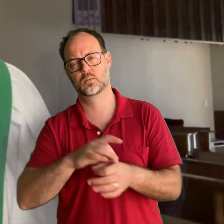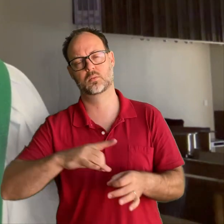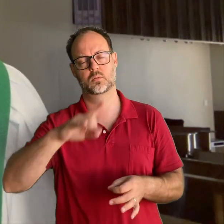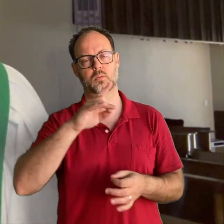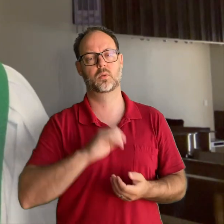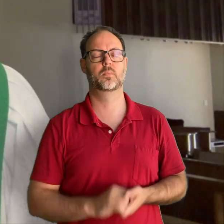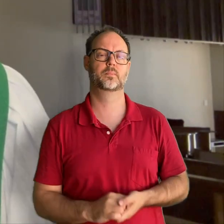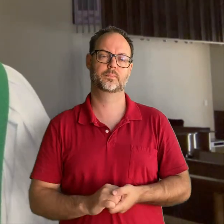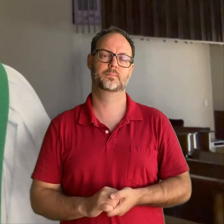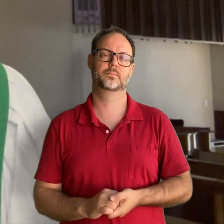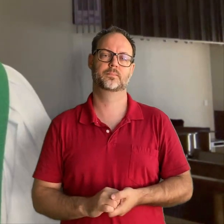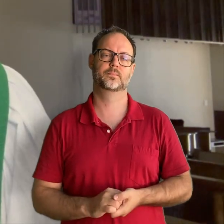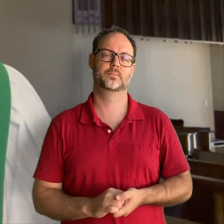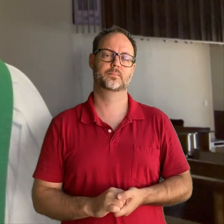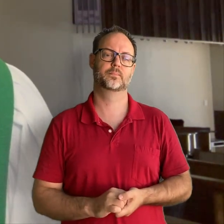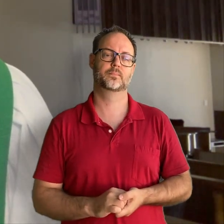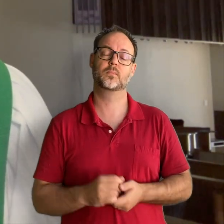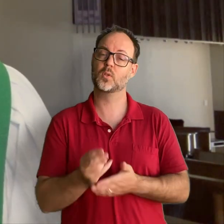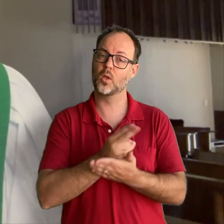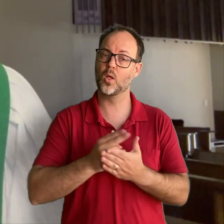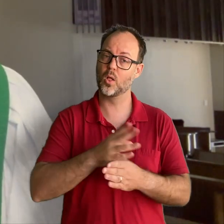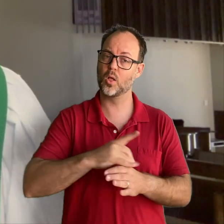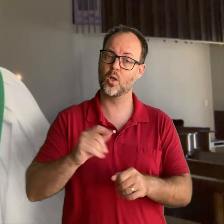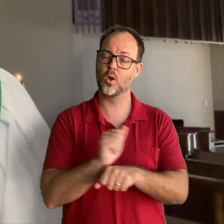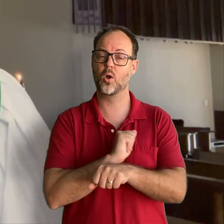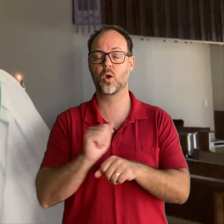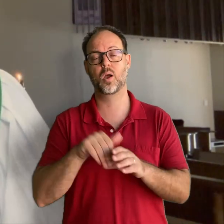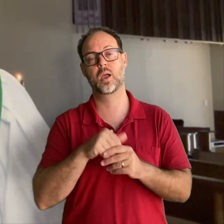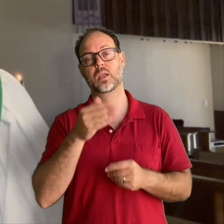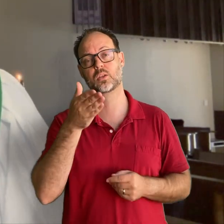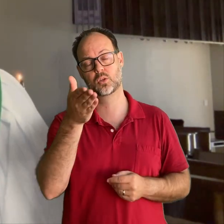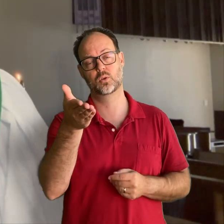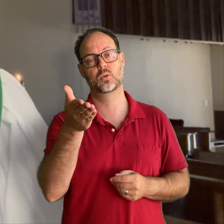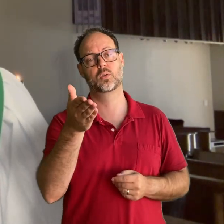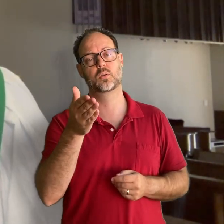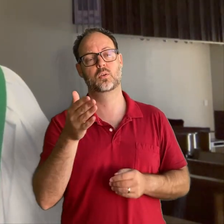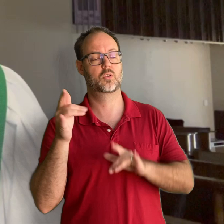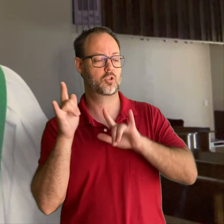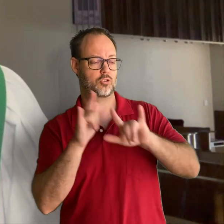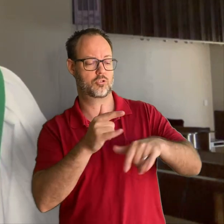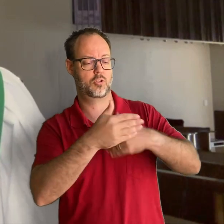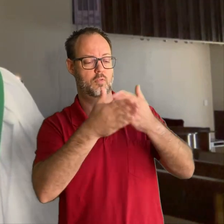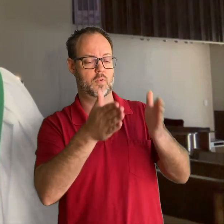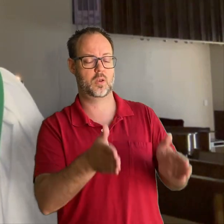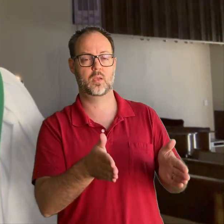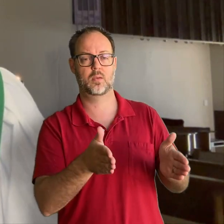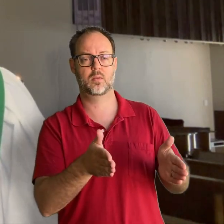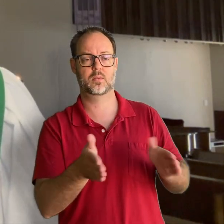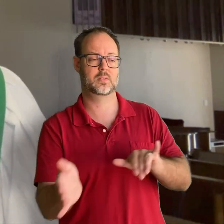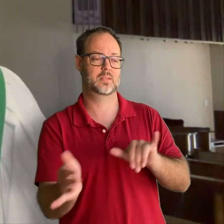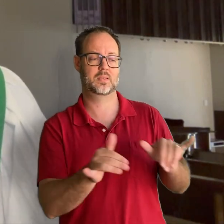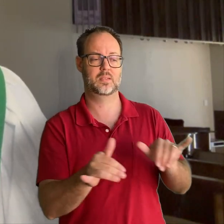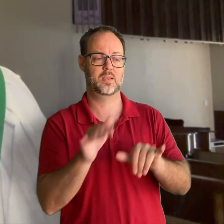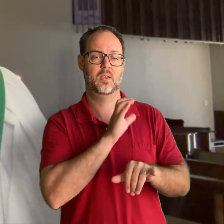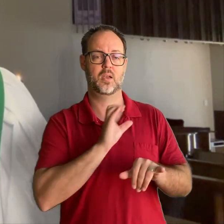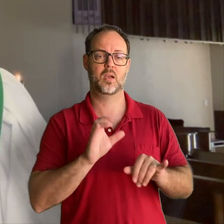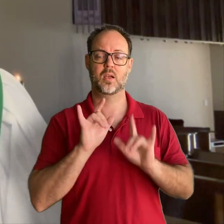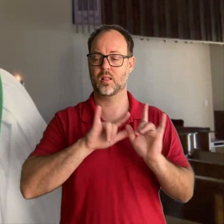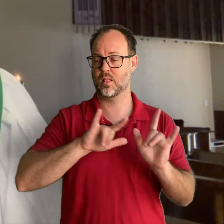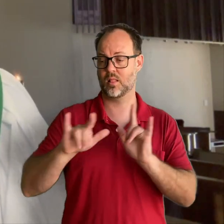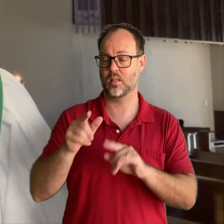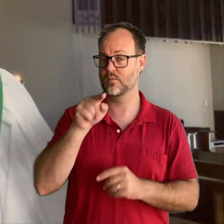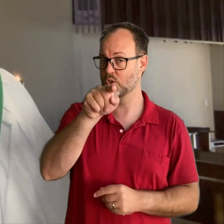all of your soul. Because the Holy Spirit's at work within you, you love your neighbor as Christ has loved